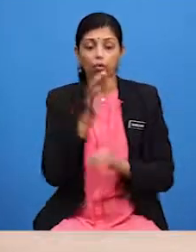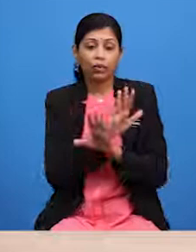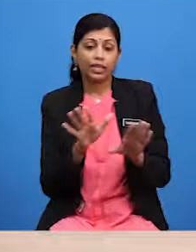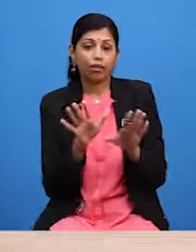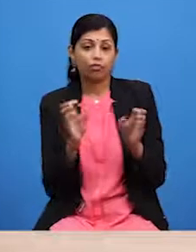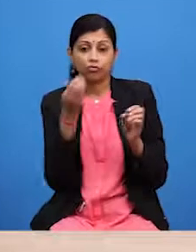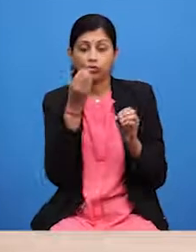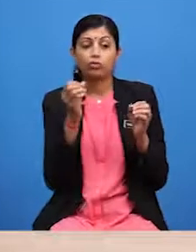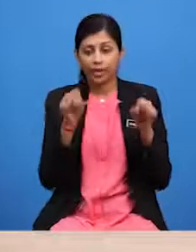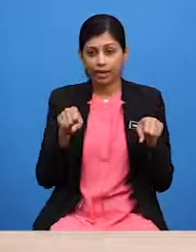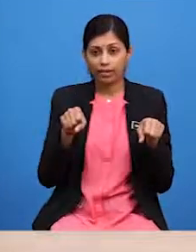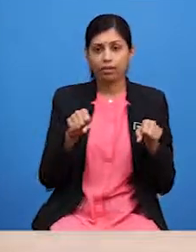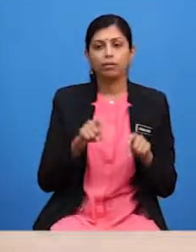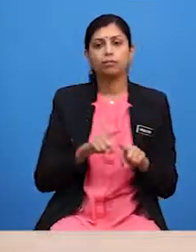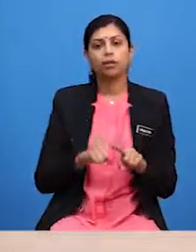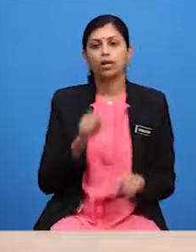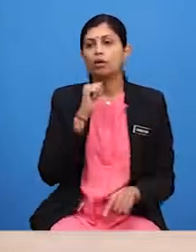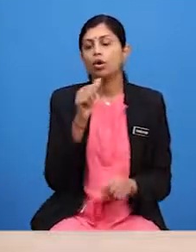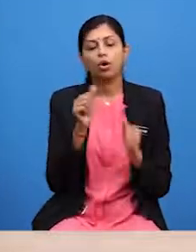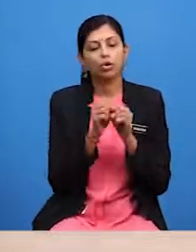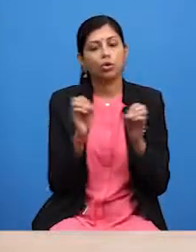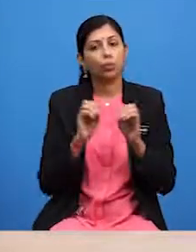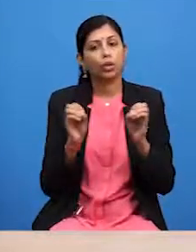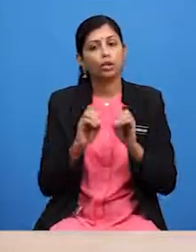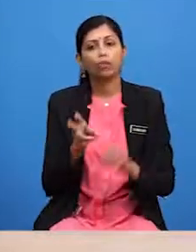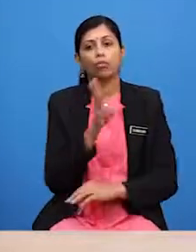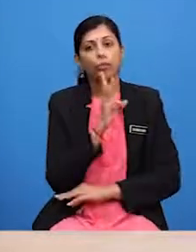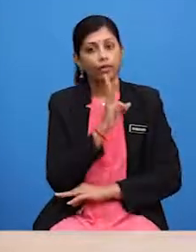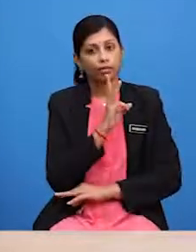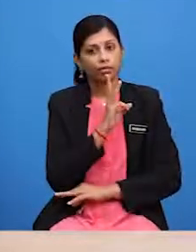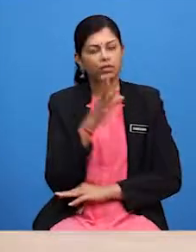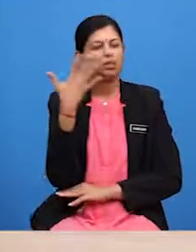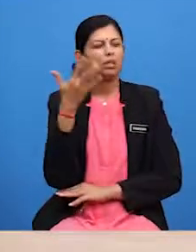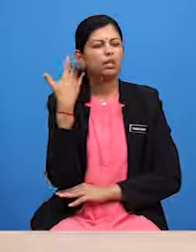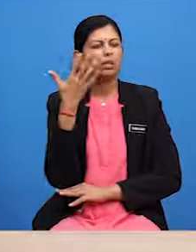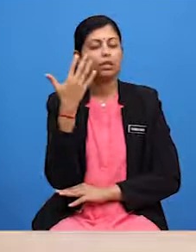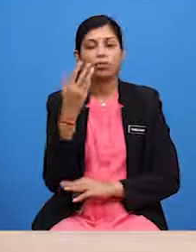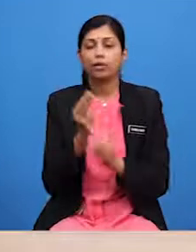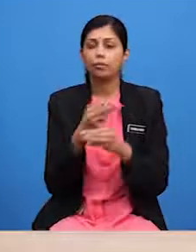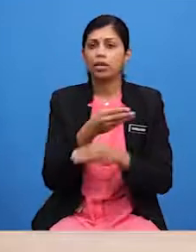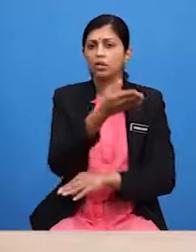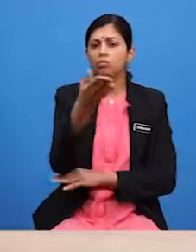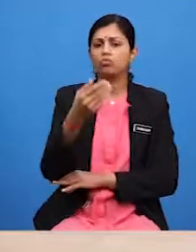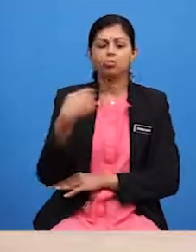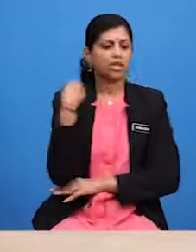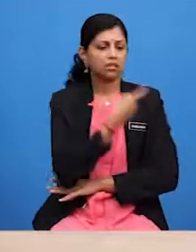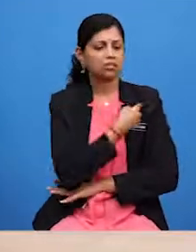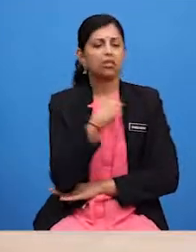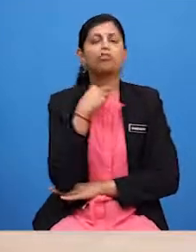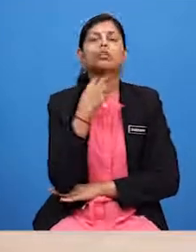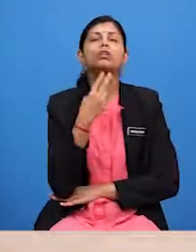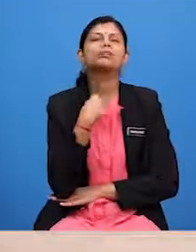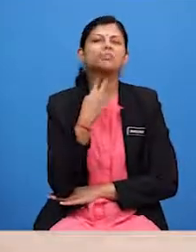without water. Remember, the heat will make you feel thirsty, so you'll need to drink at